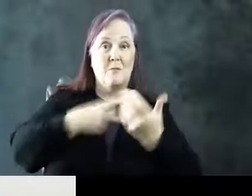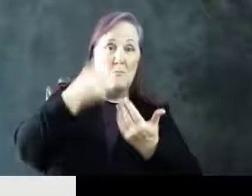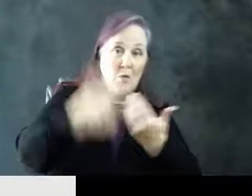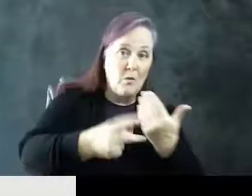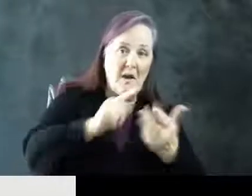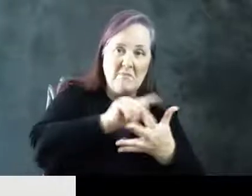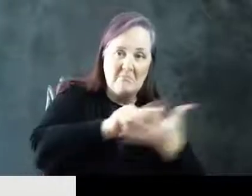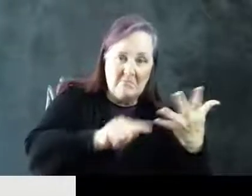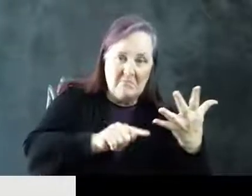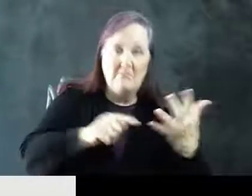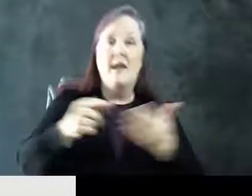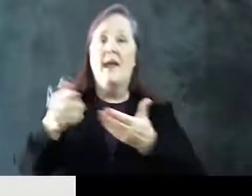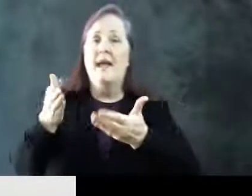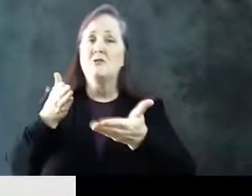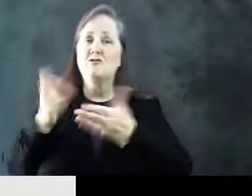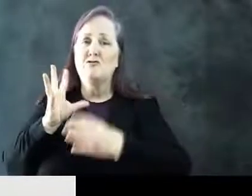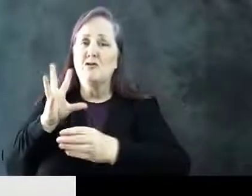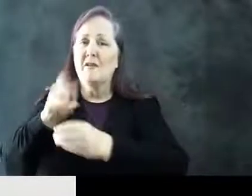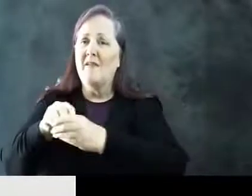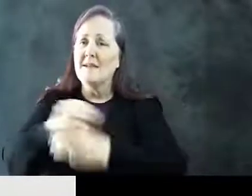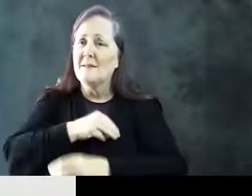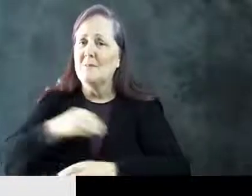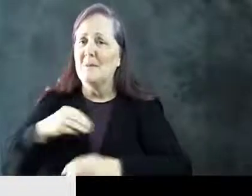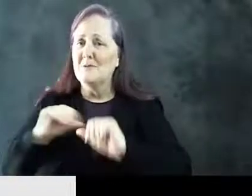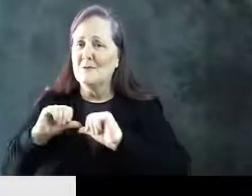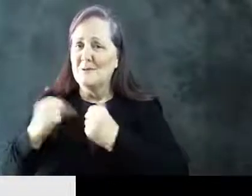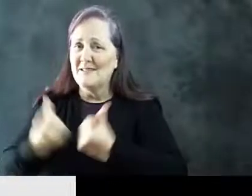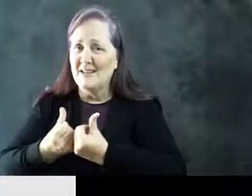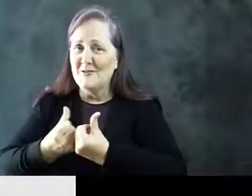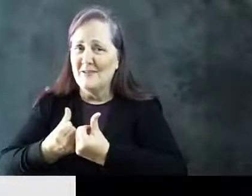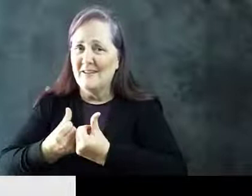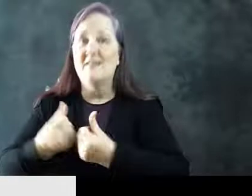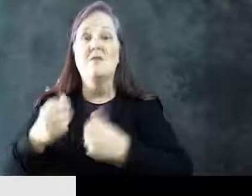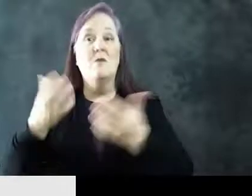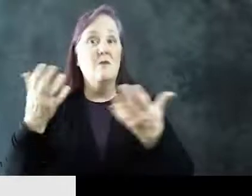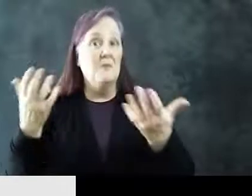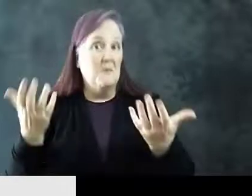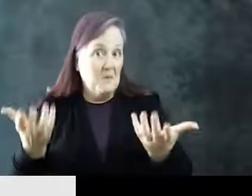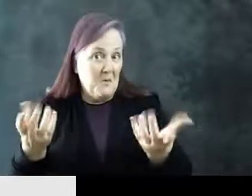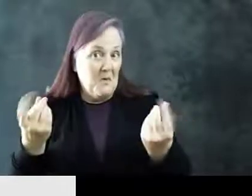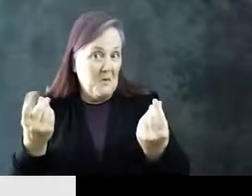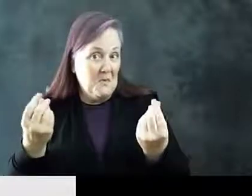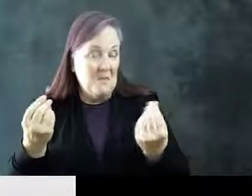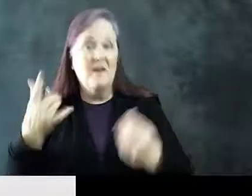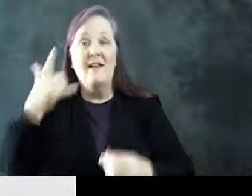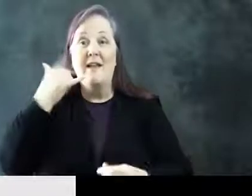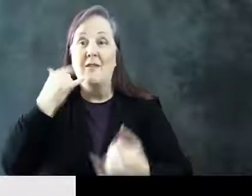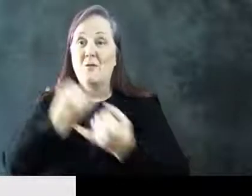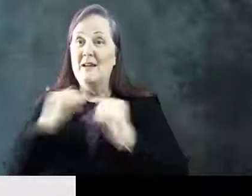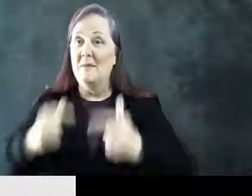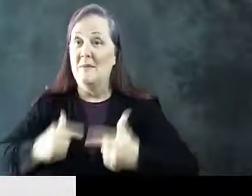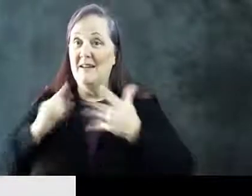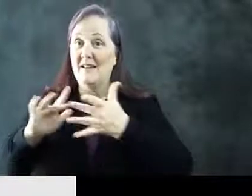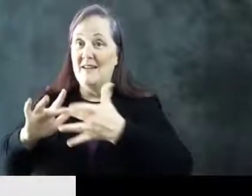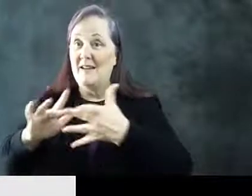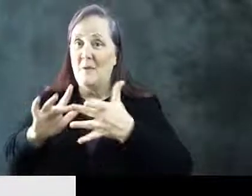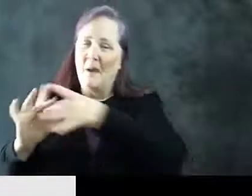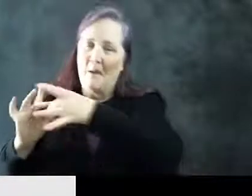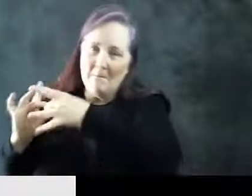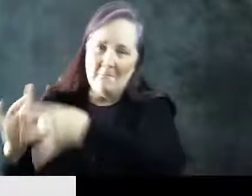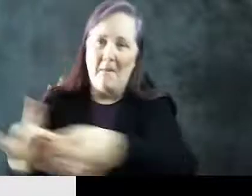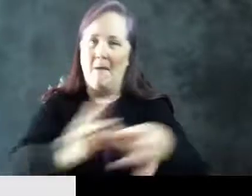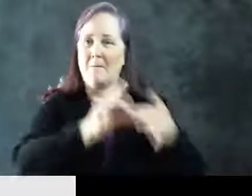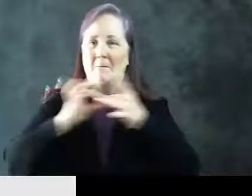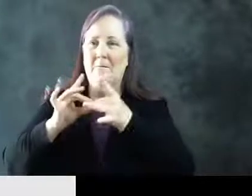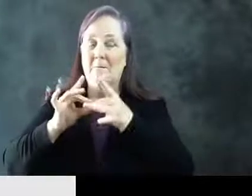as a membership association, which connects California's independent living network. So our members are